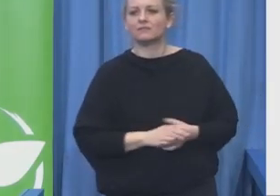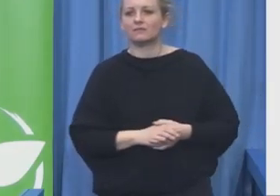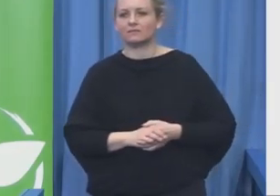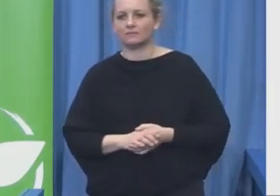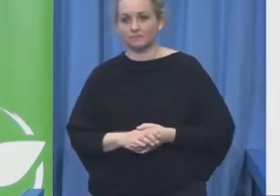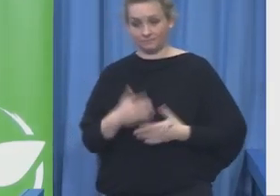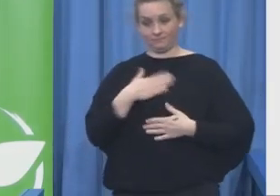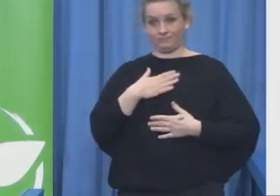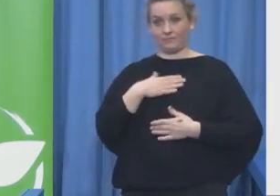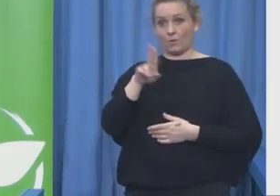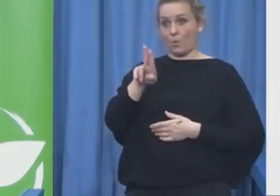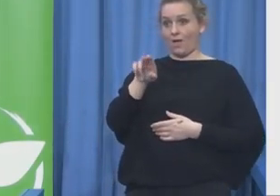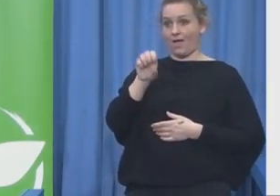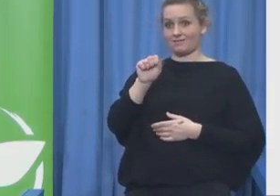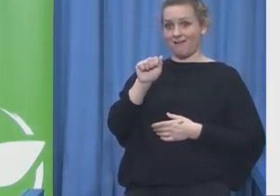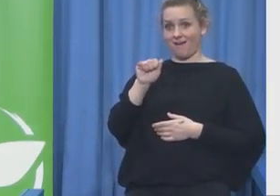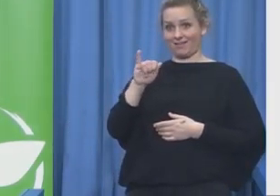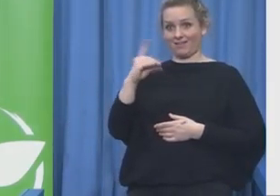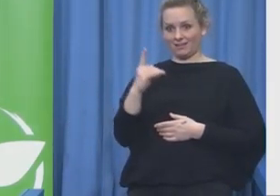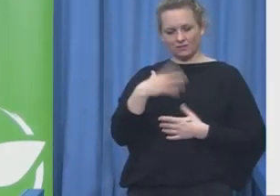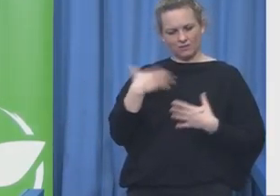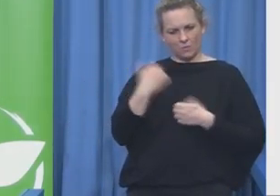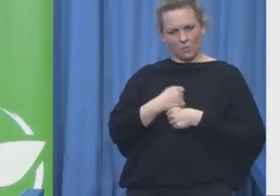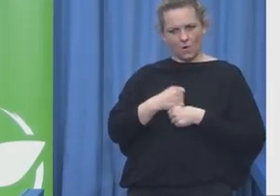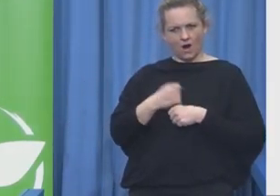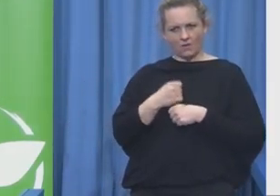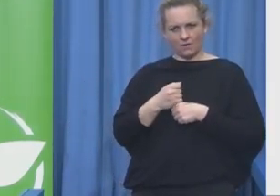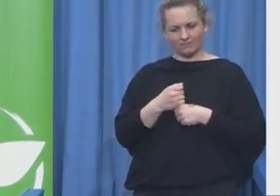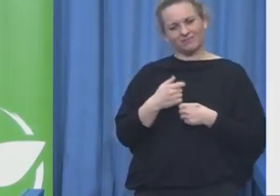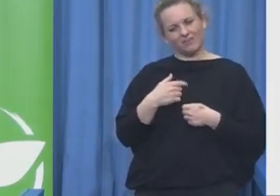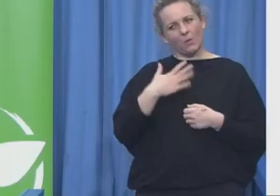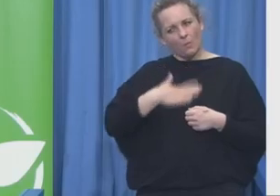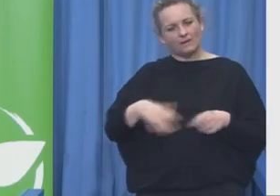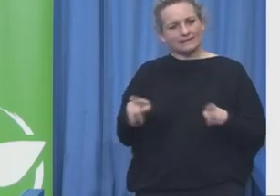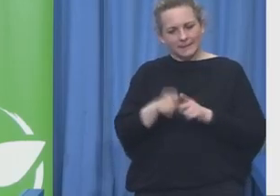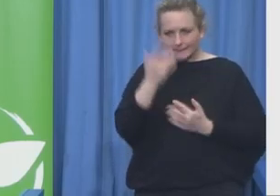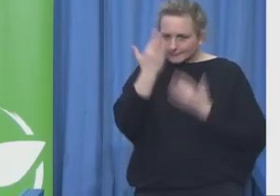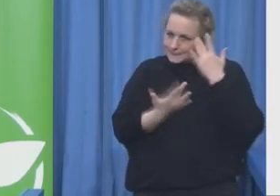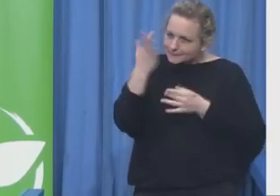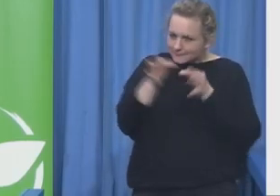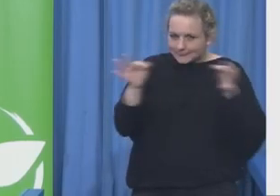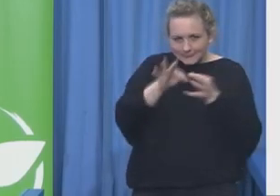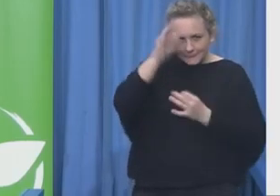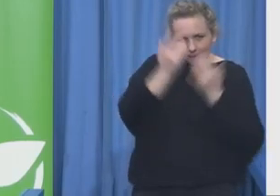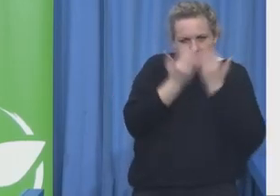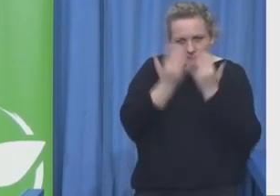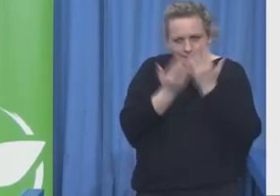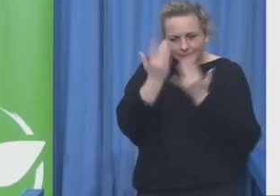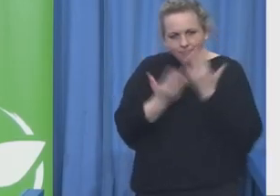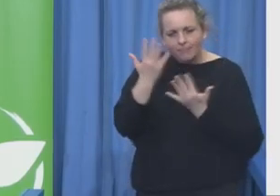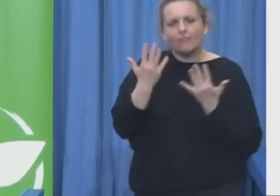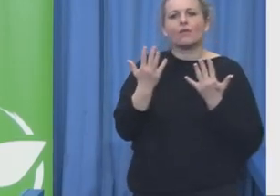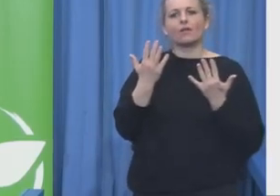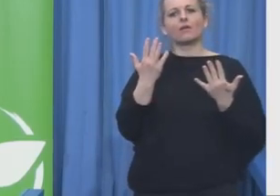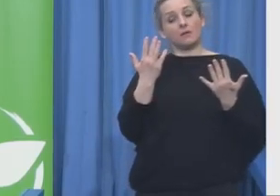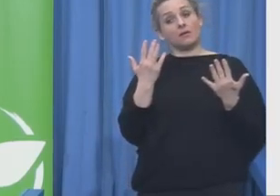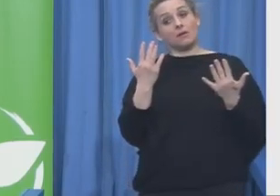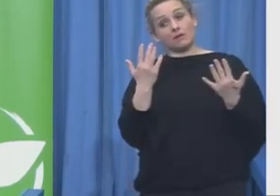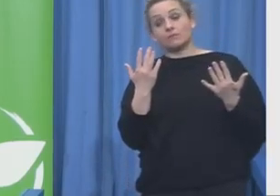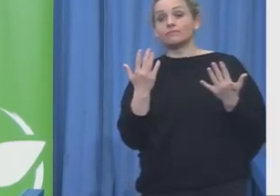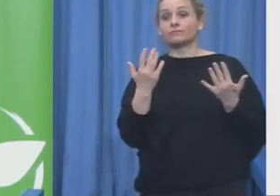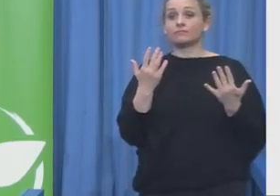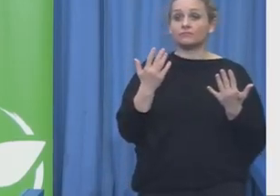programming that I think are good ones are, one, the number of individuals with new or better employment following